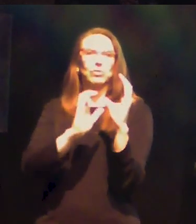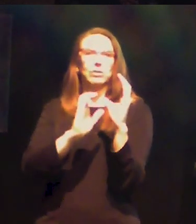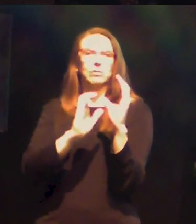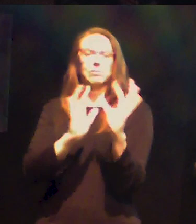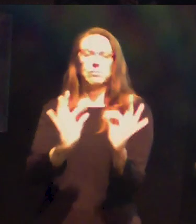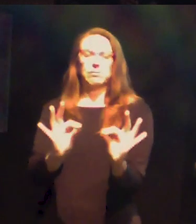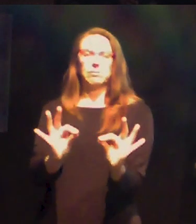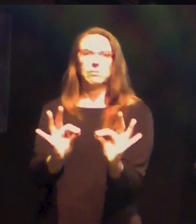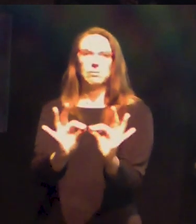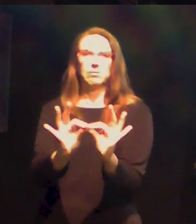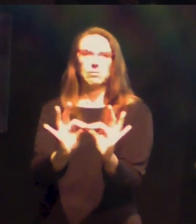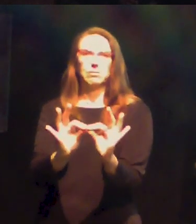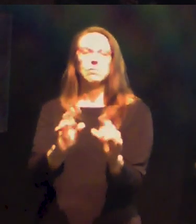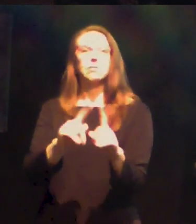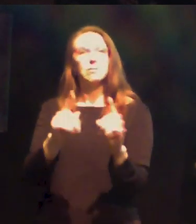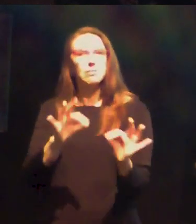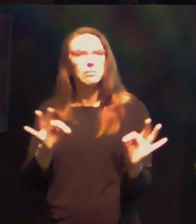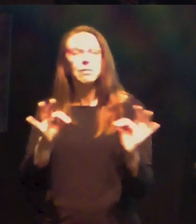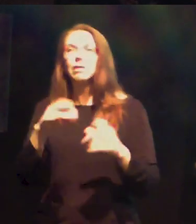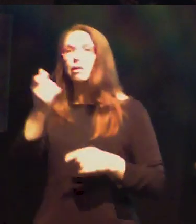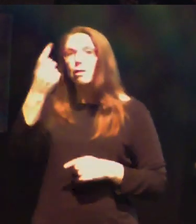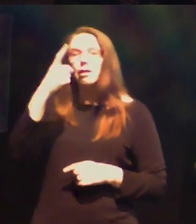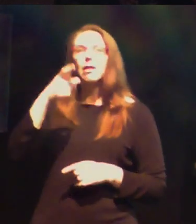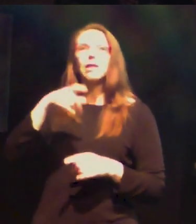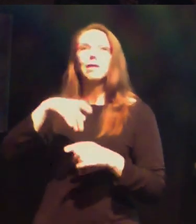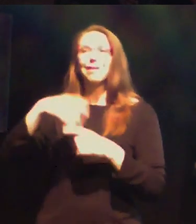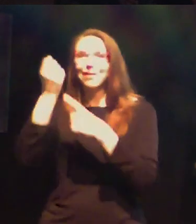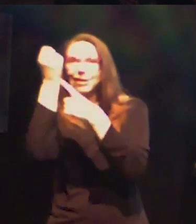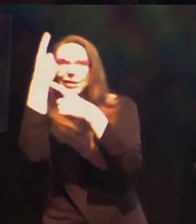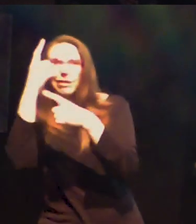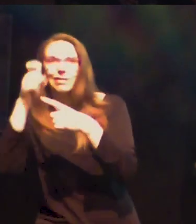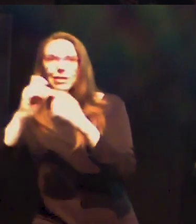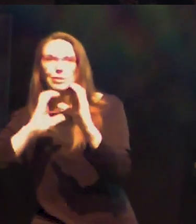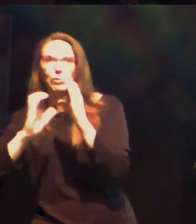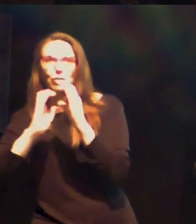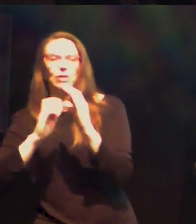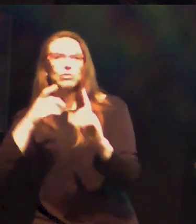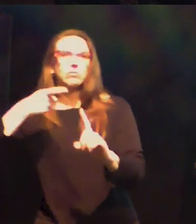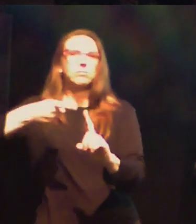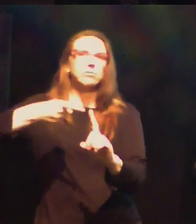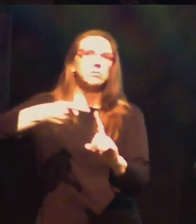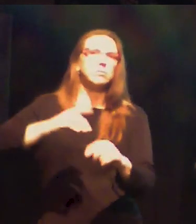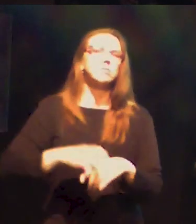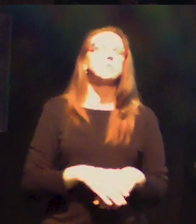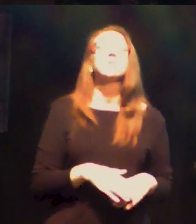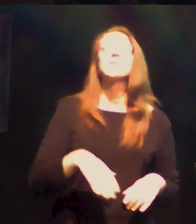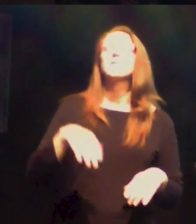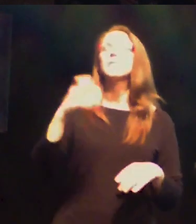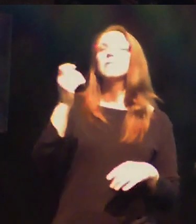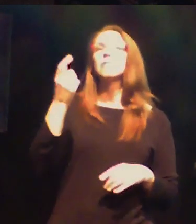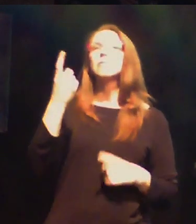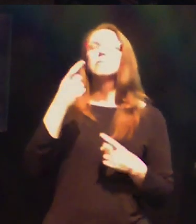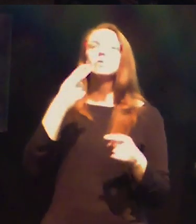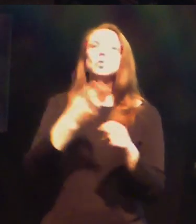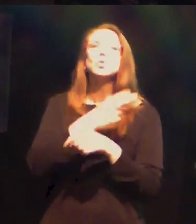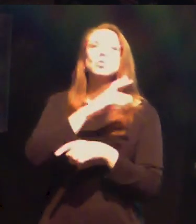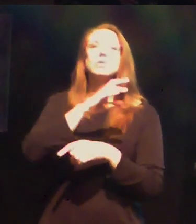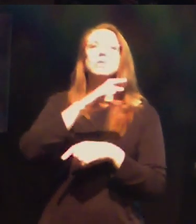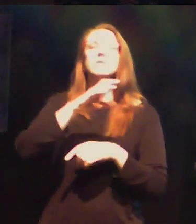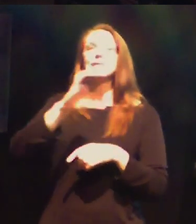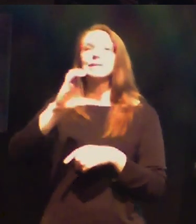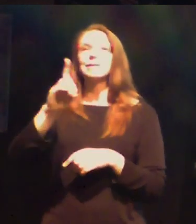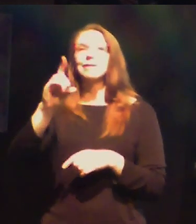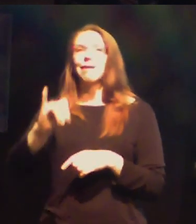is critical, but we have to be concerned about comprehension of that communication. So considering the use of a certified